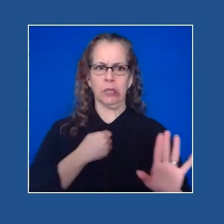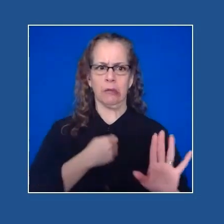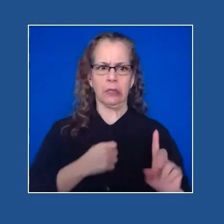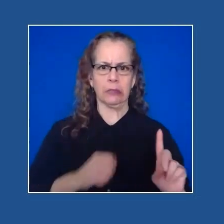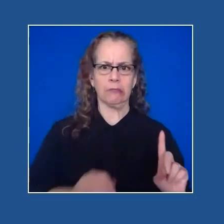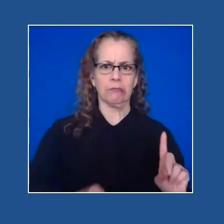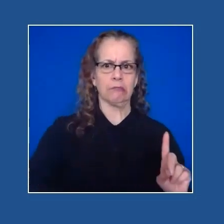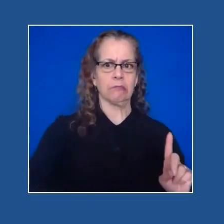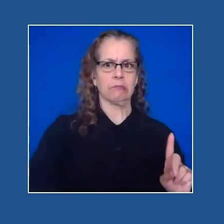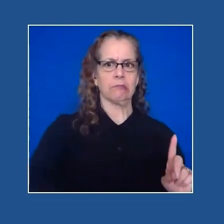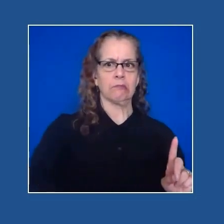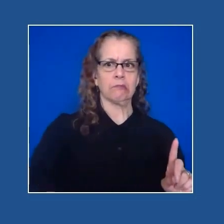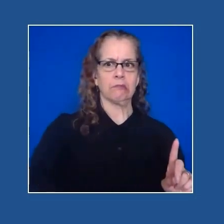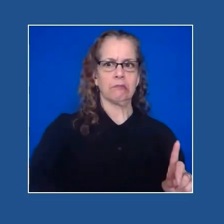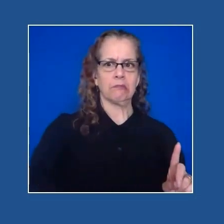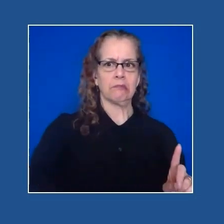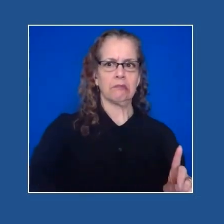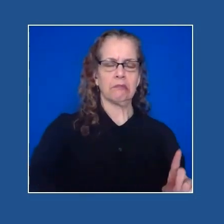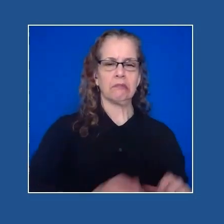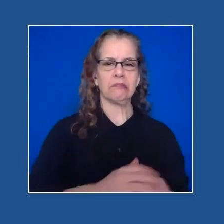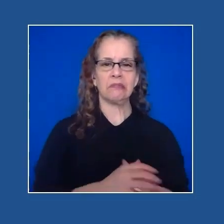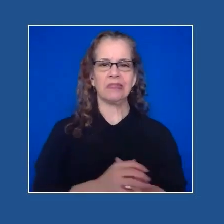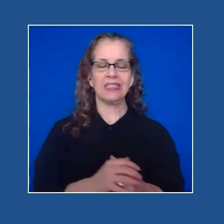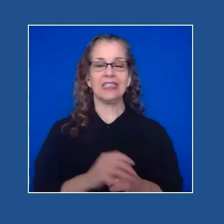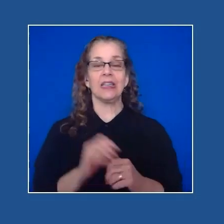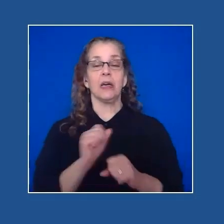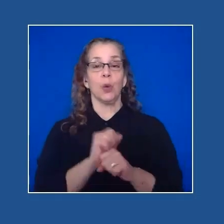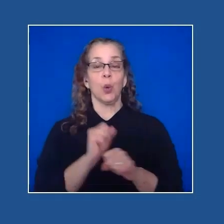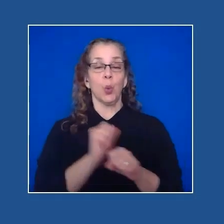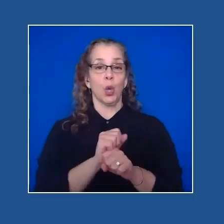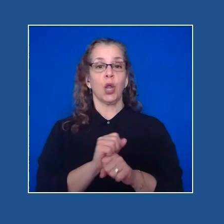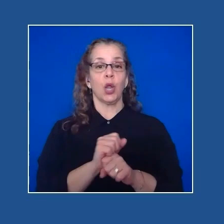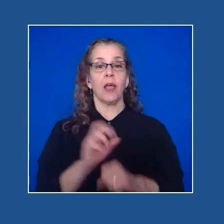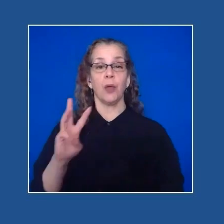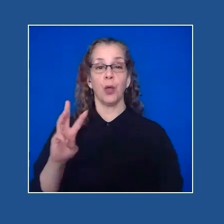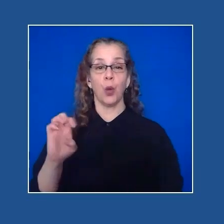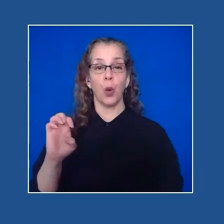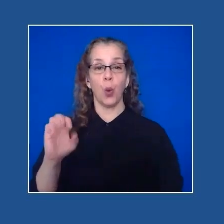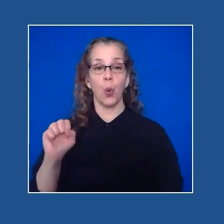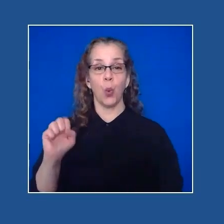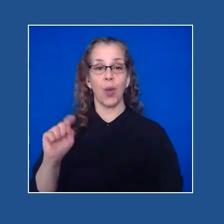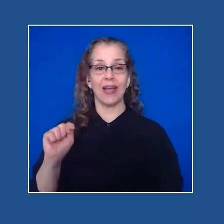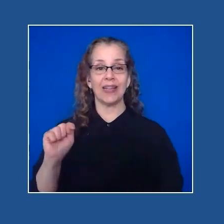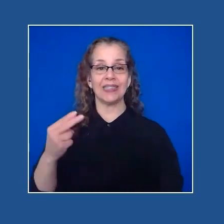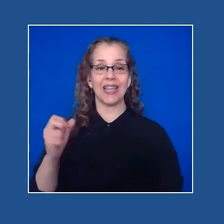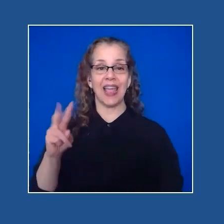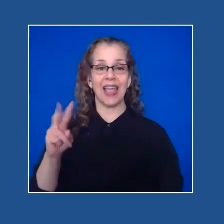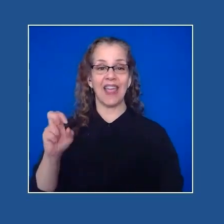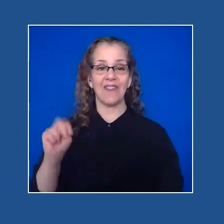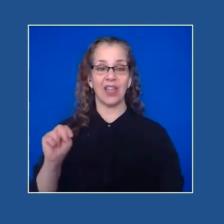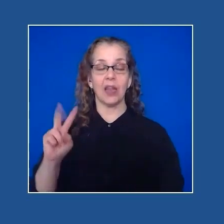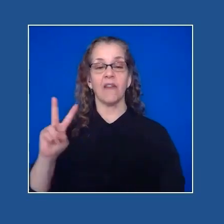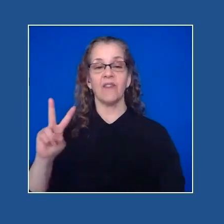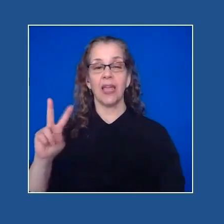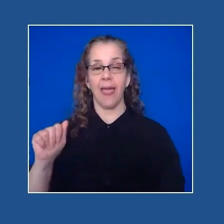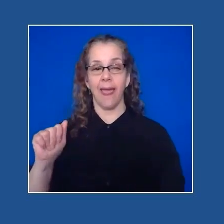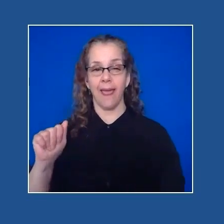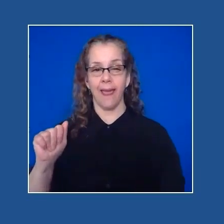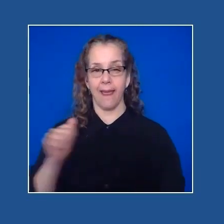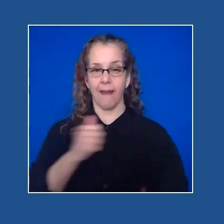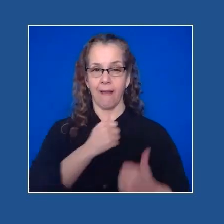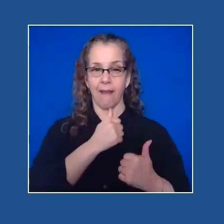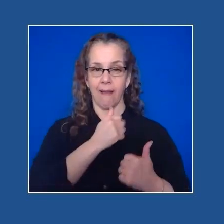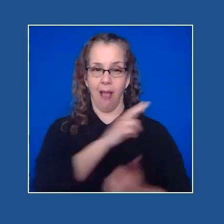that myself and some colleagues at the West Haven VA have been doing to try to meet the needs of veterans who have